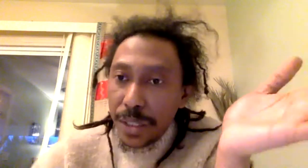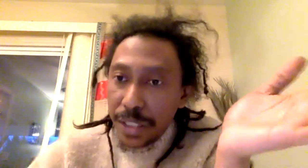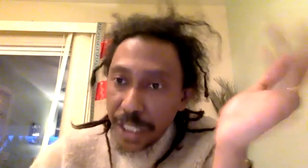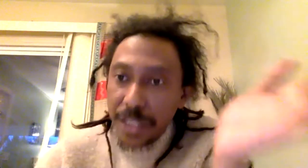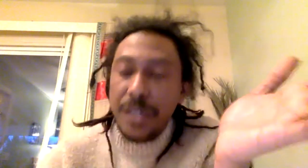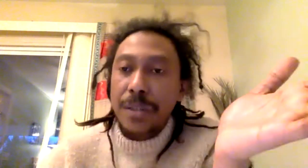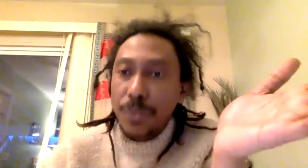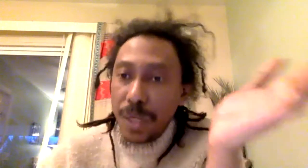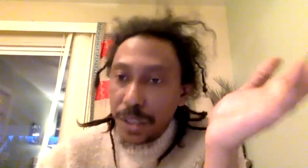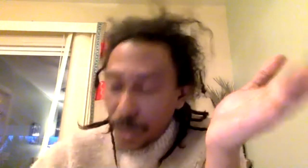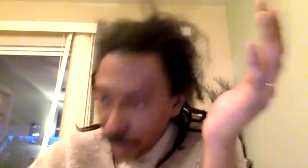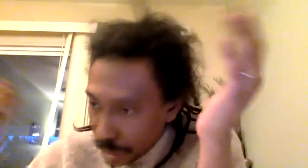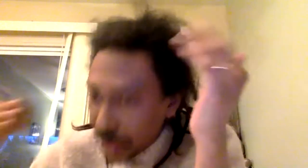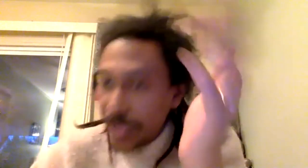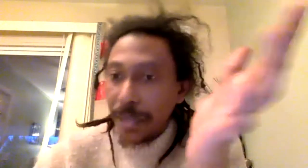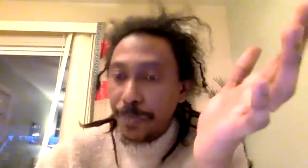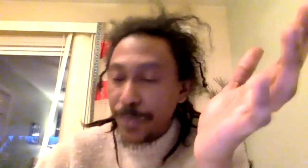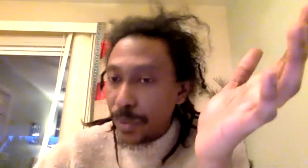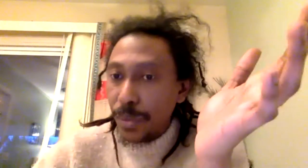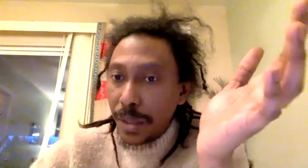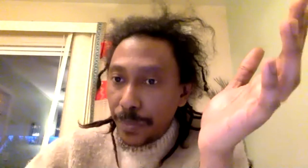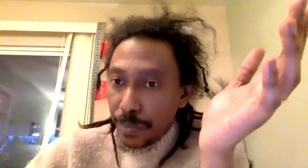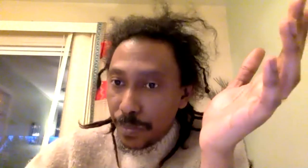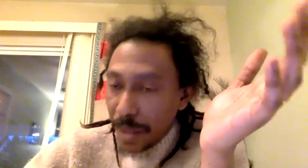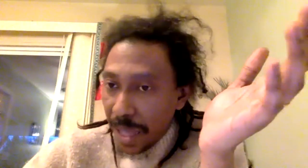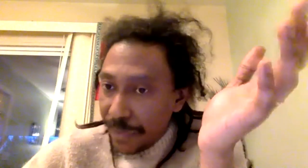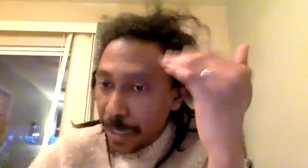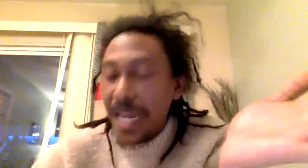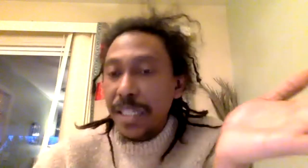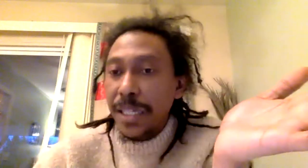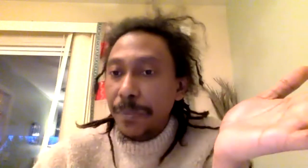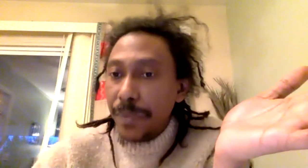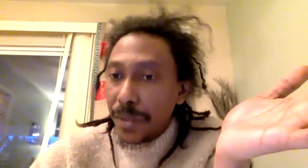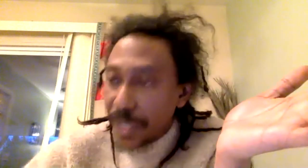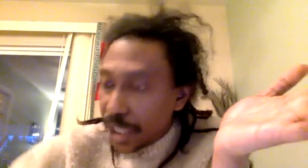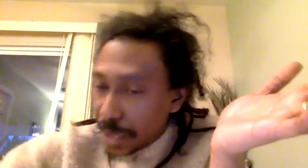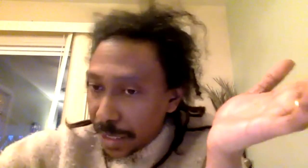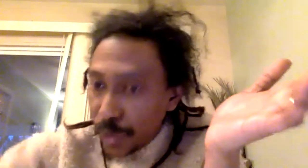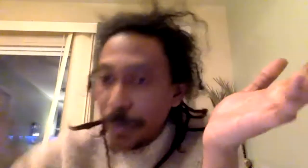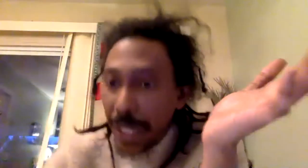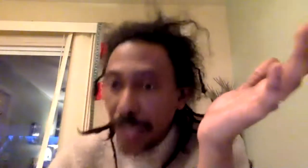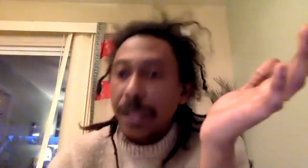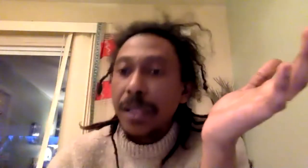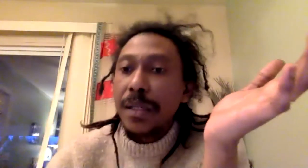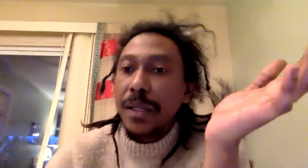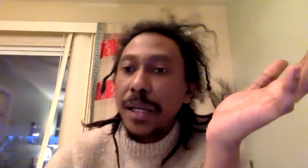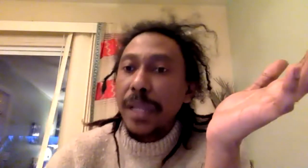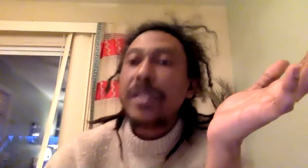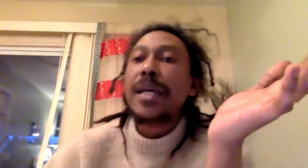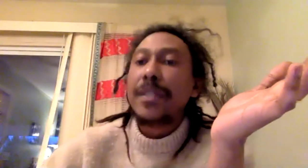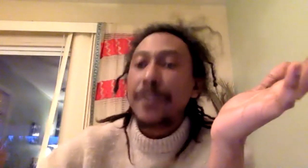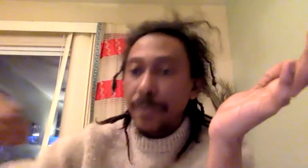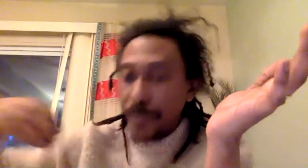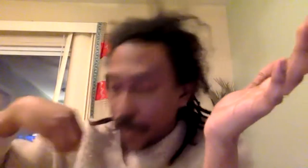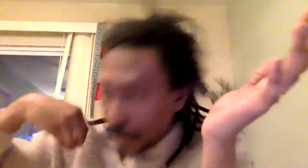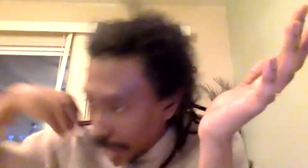our ancestor wants to, they have a message, they translate to me, and